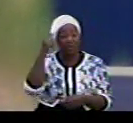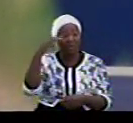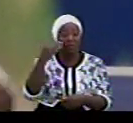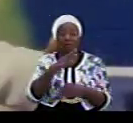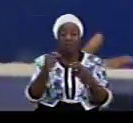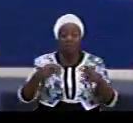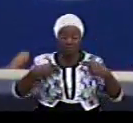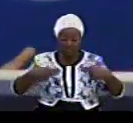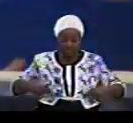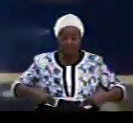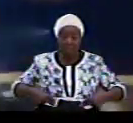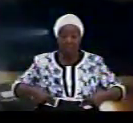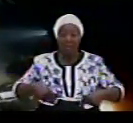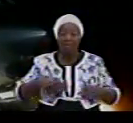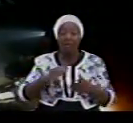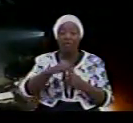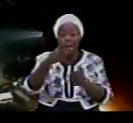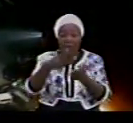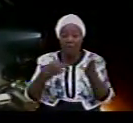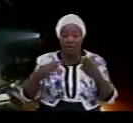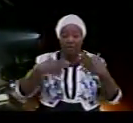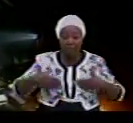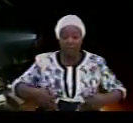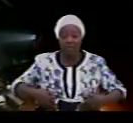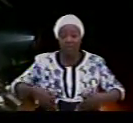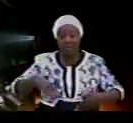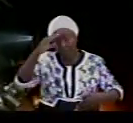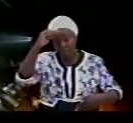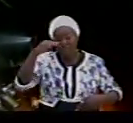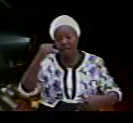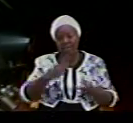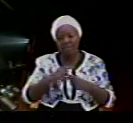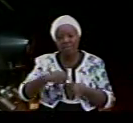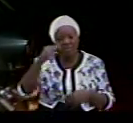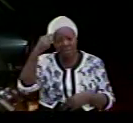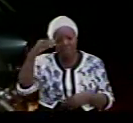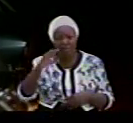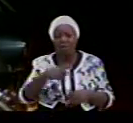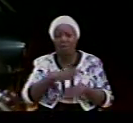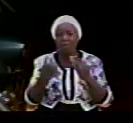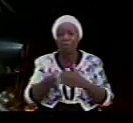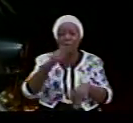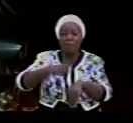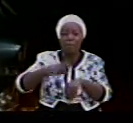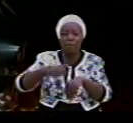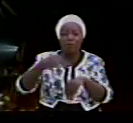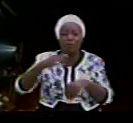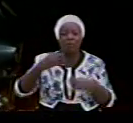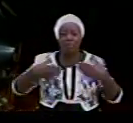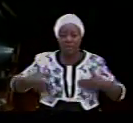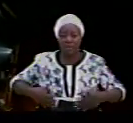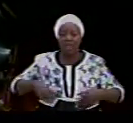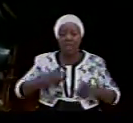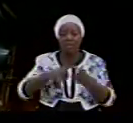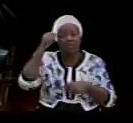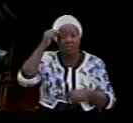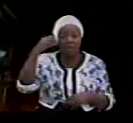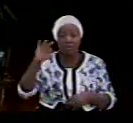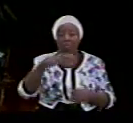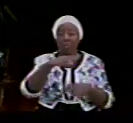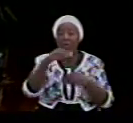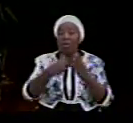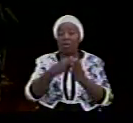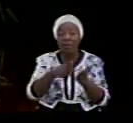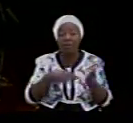and you think about all the bones in the body, and you think about all the parts of the